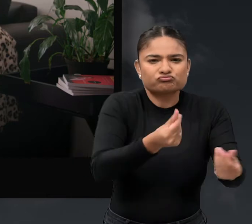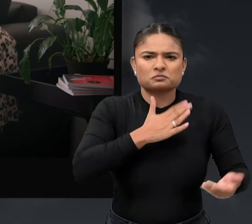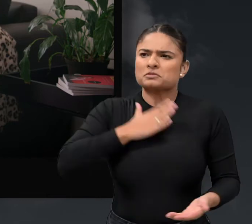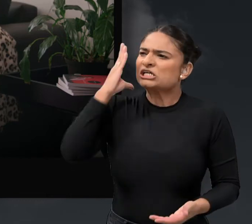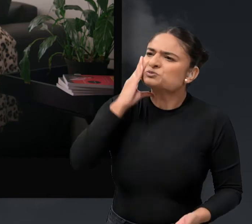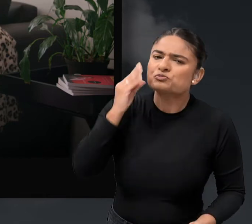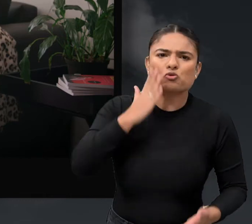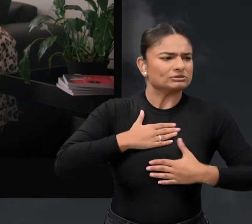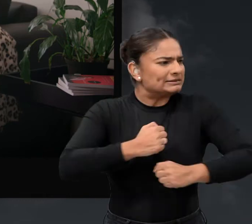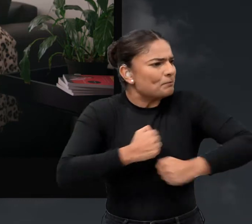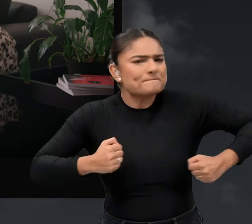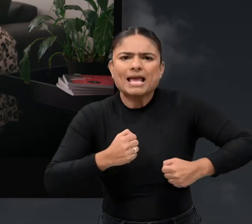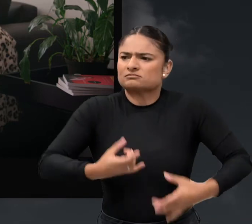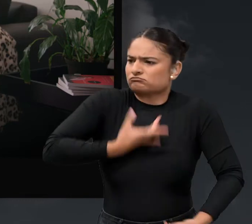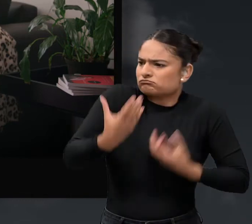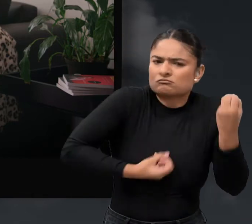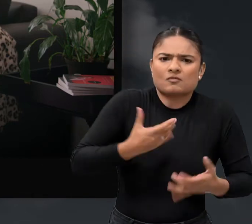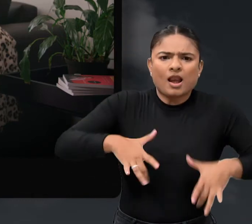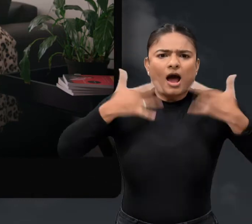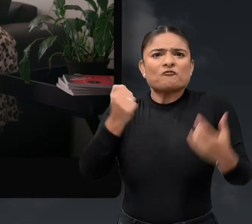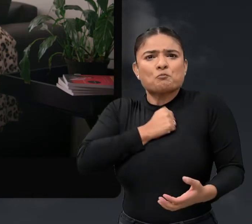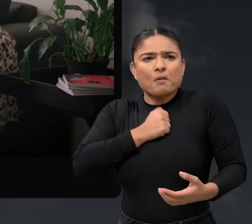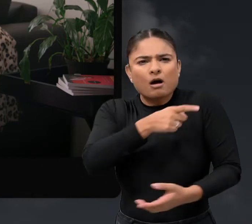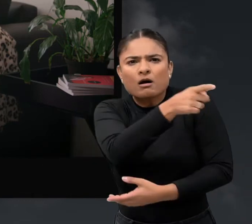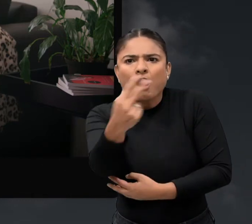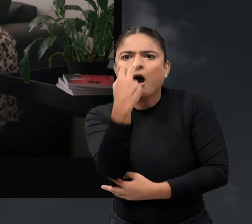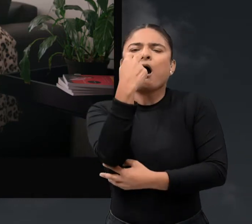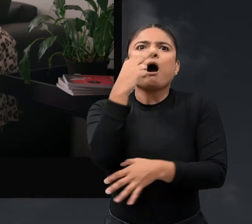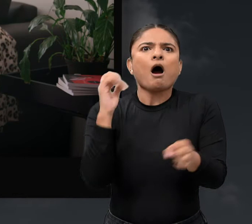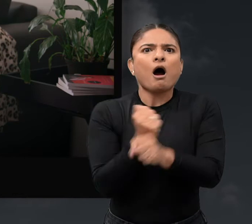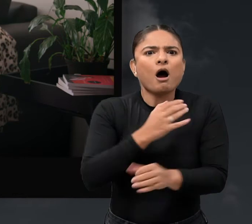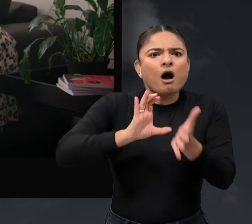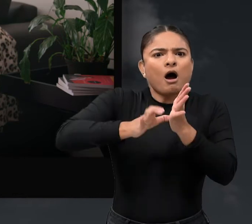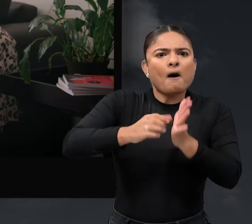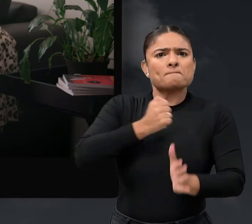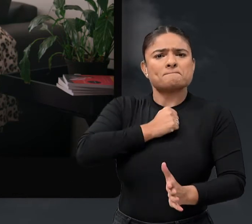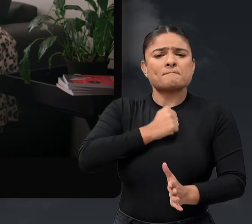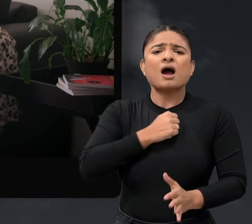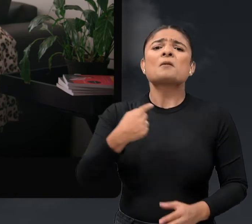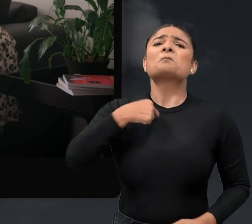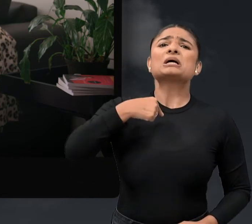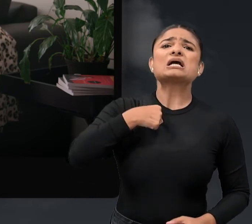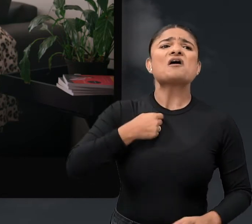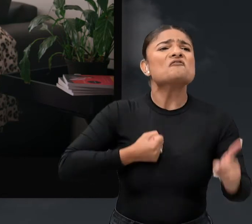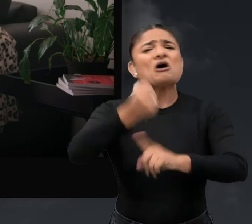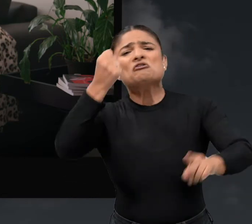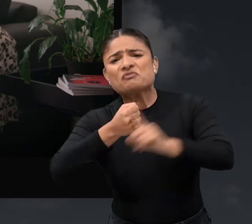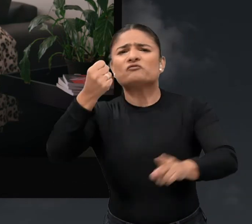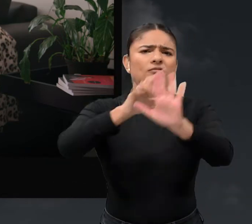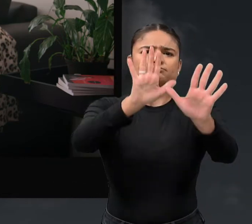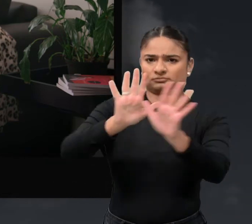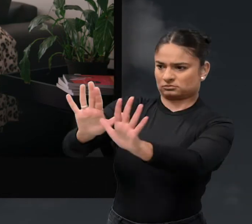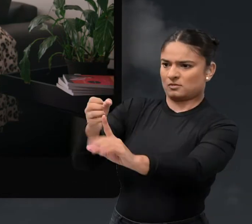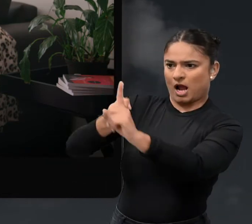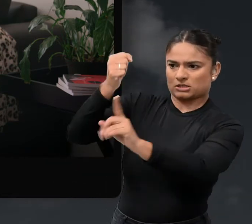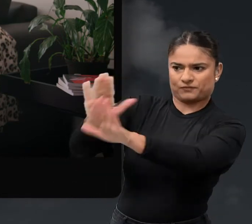sharing my space, you ought to know something about disability. Let me not fight. Let me leave it to other activists